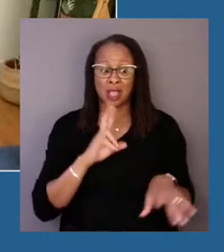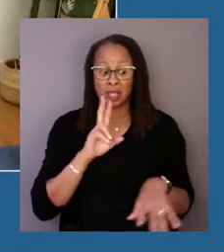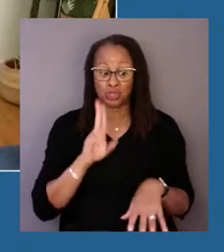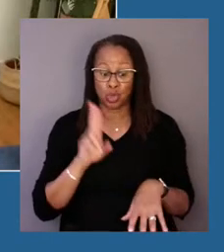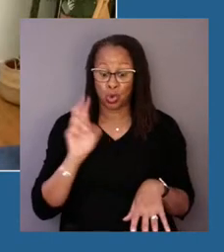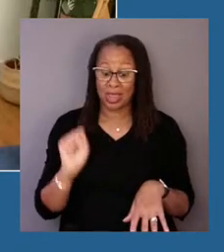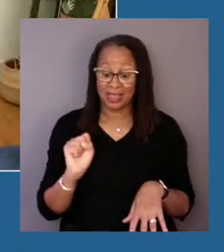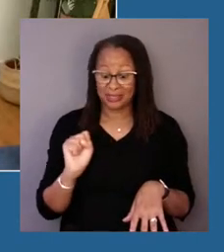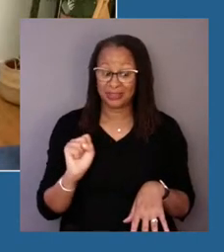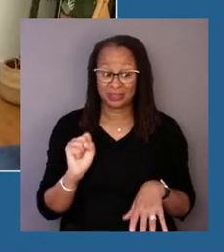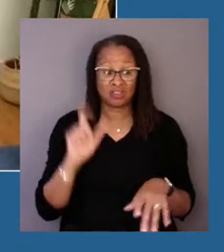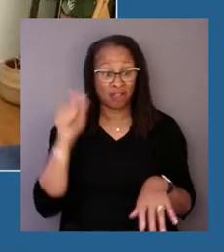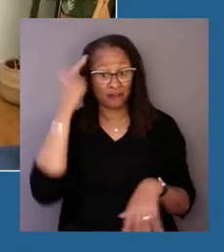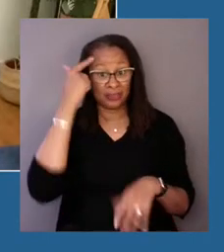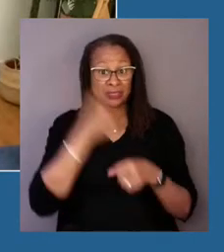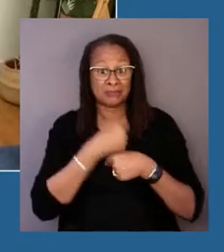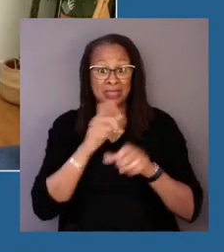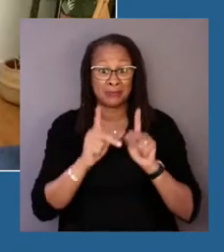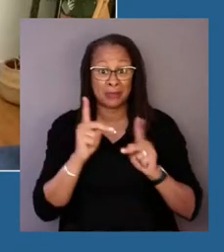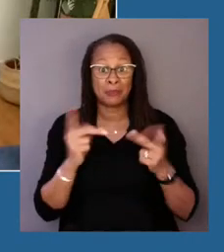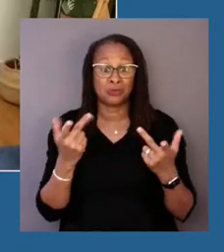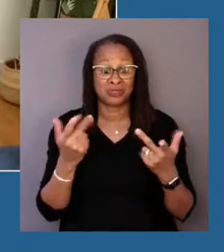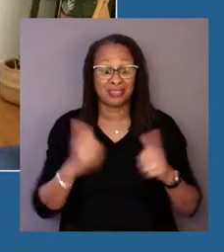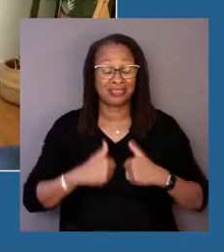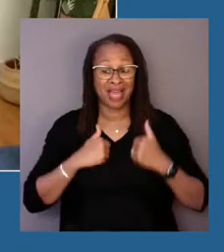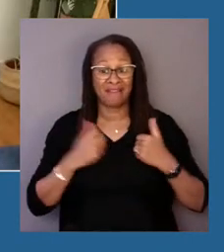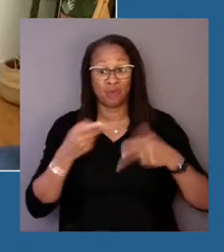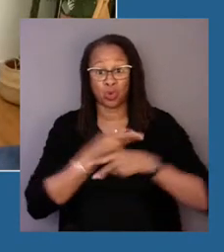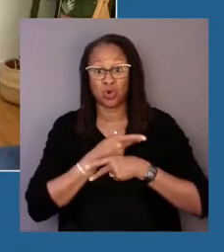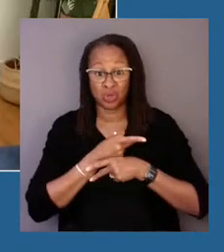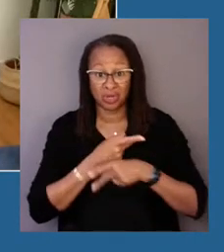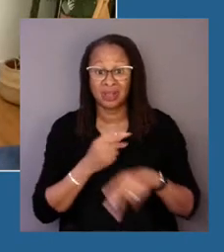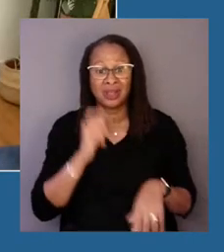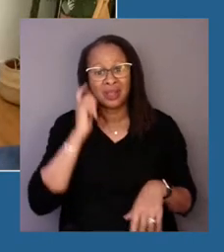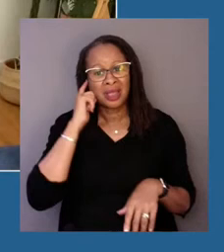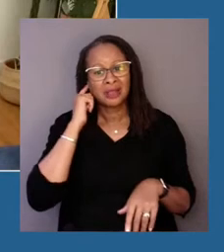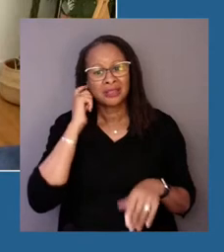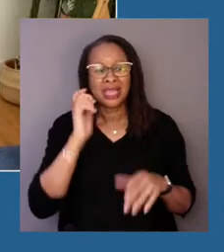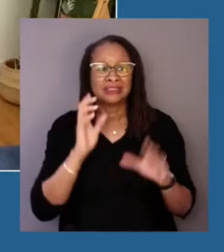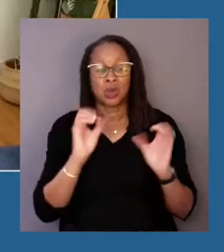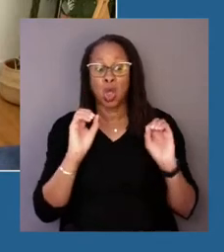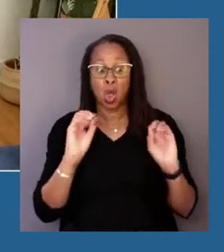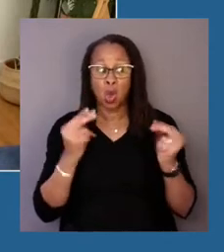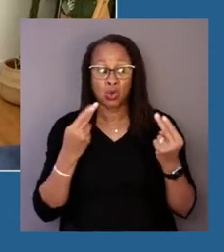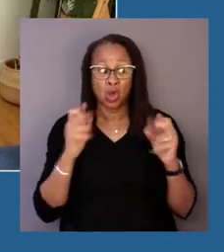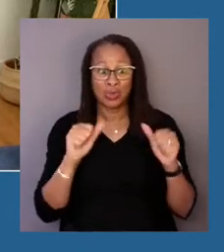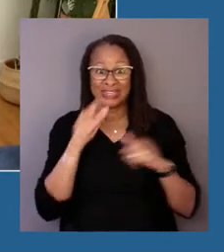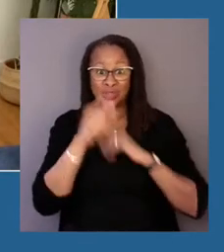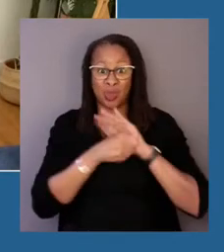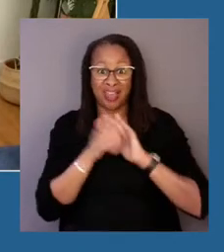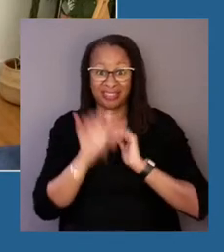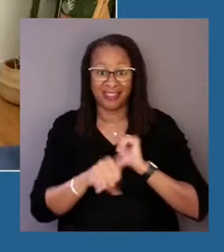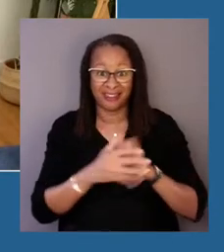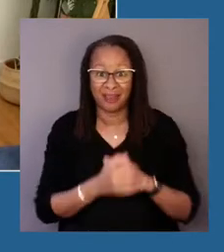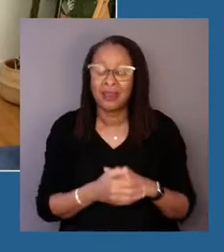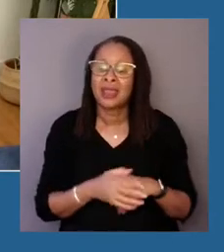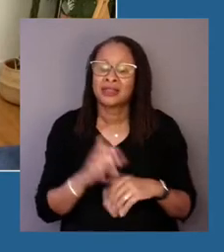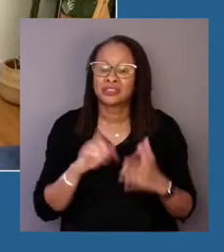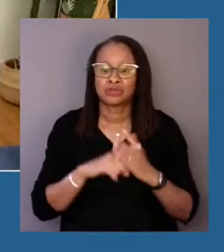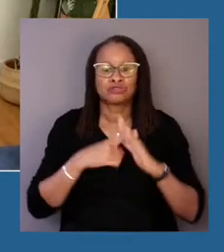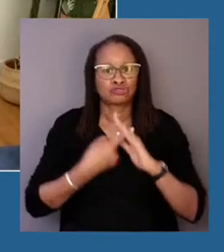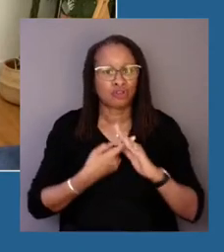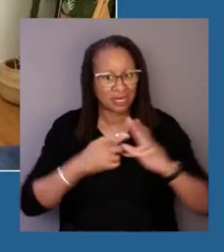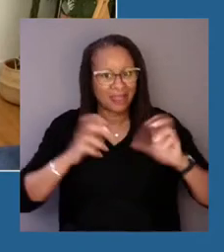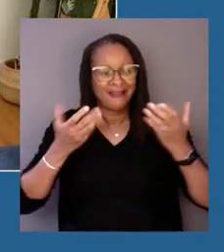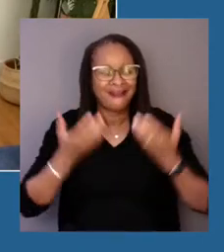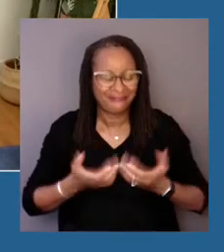work. And like, oh no, the jig is up. So they really started heavily investing